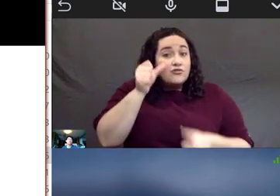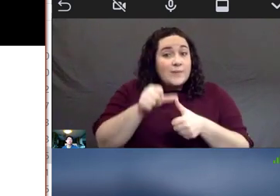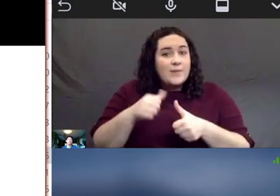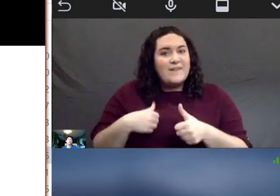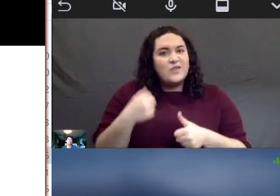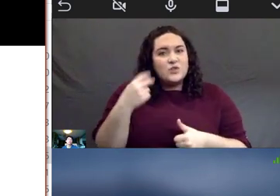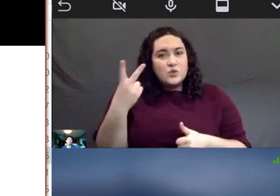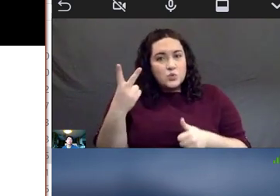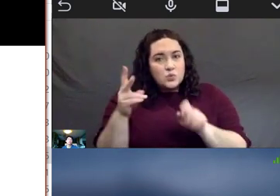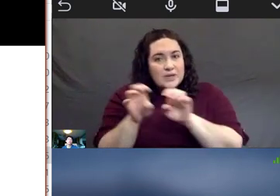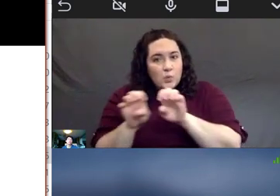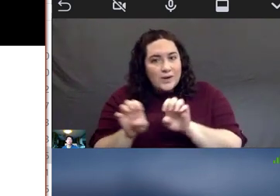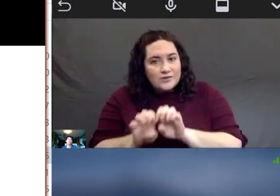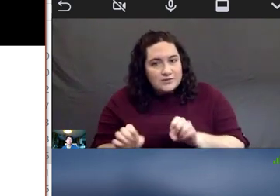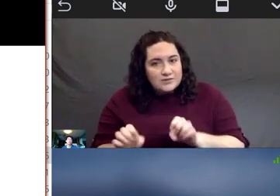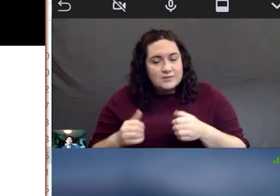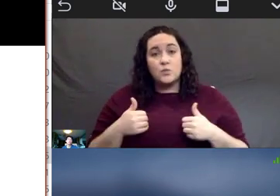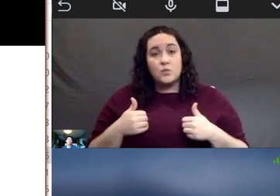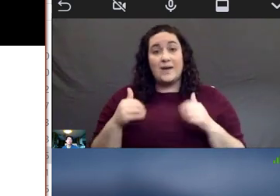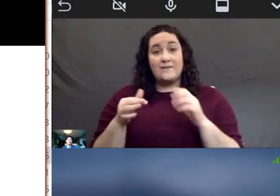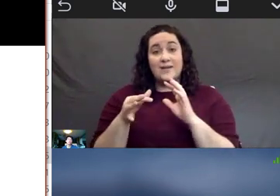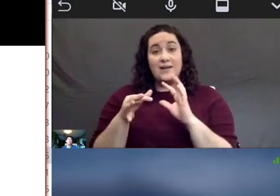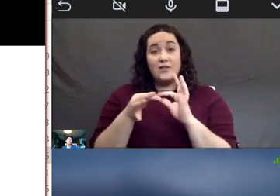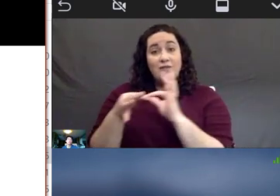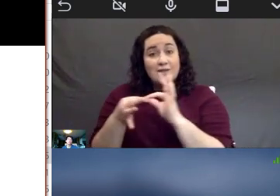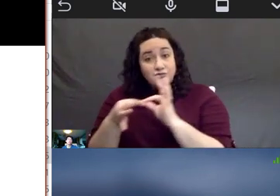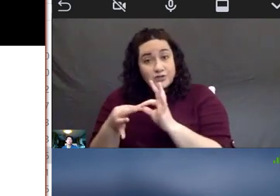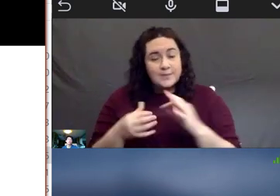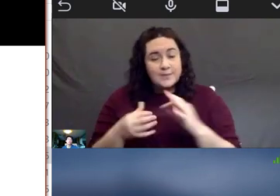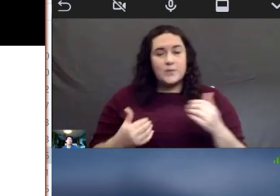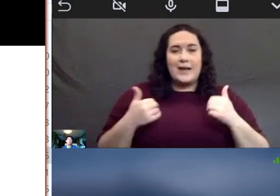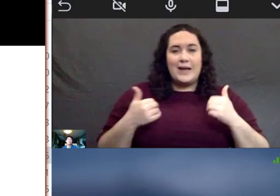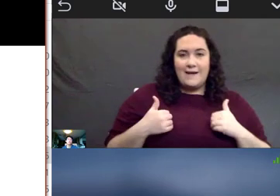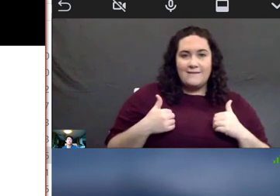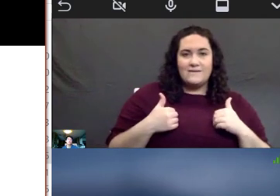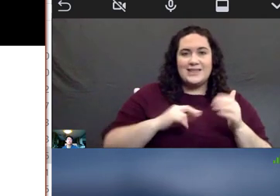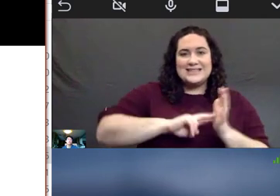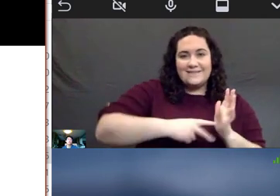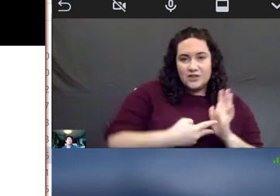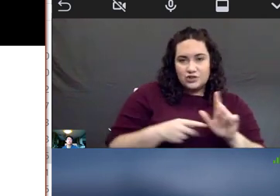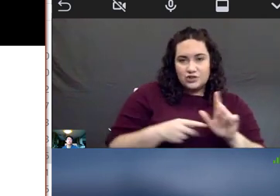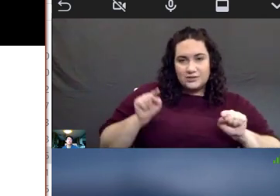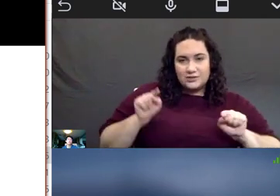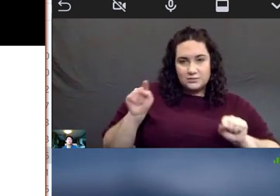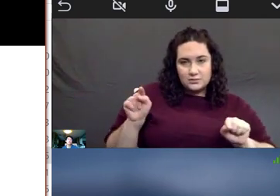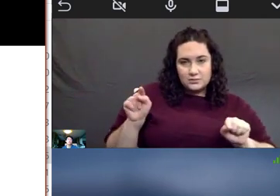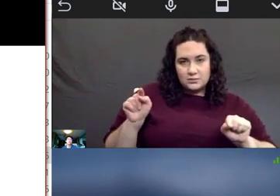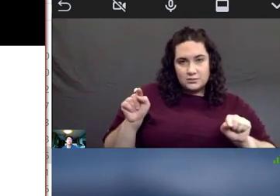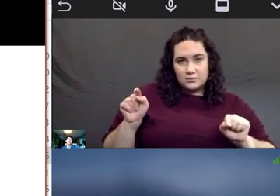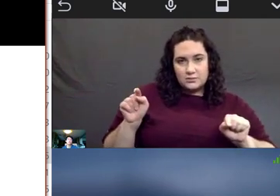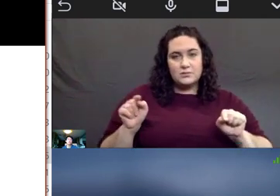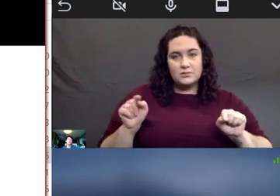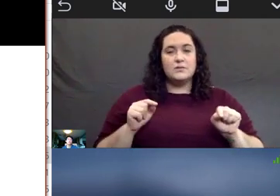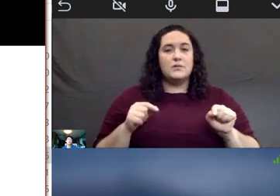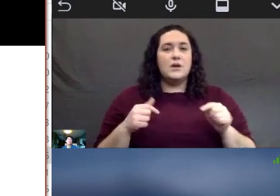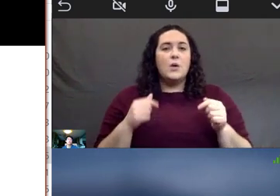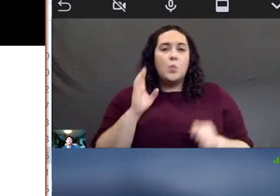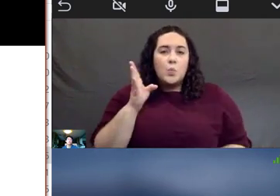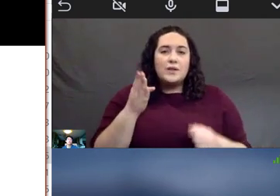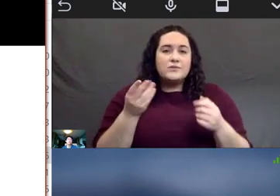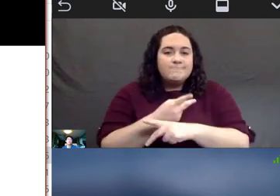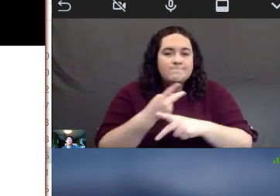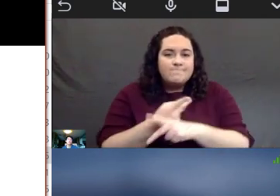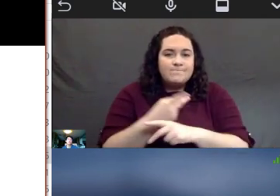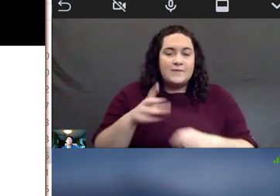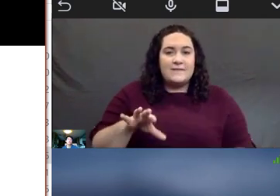correlation. And typically we'll be solving for H here. Although we did have that one problem last week where we